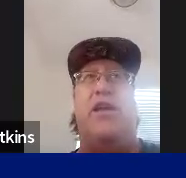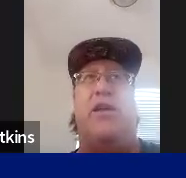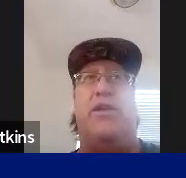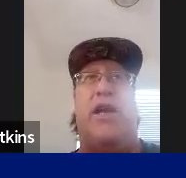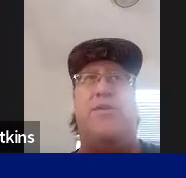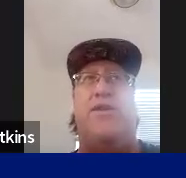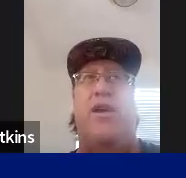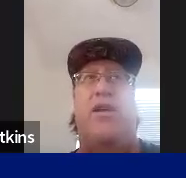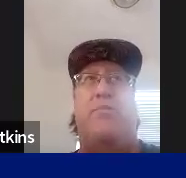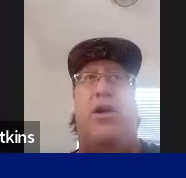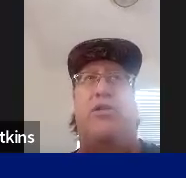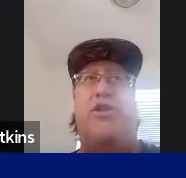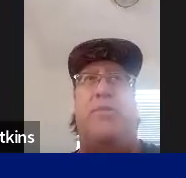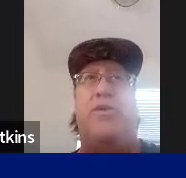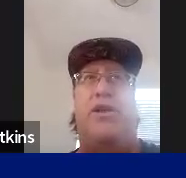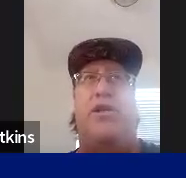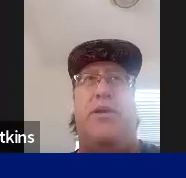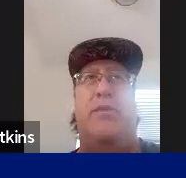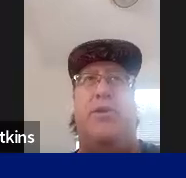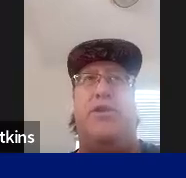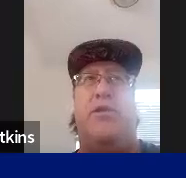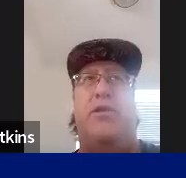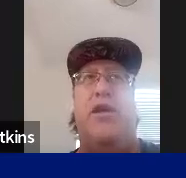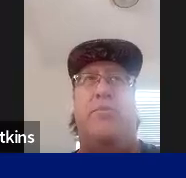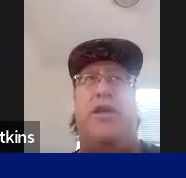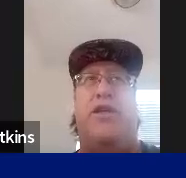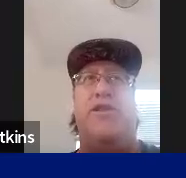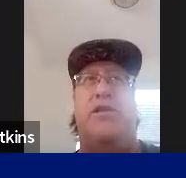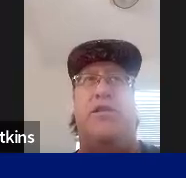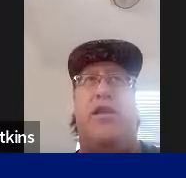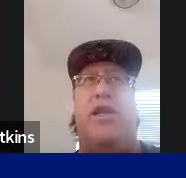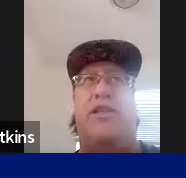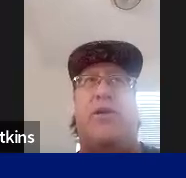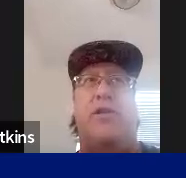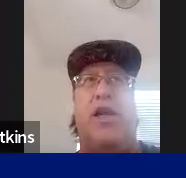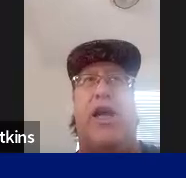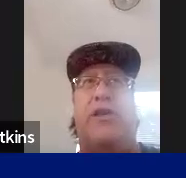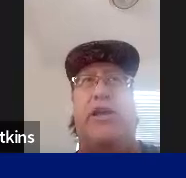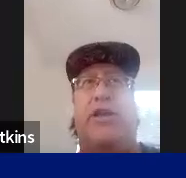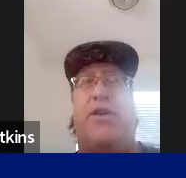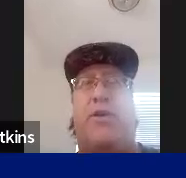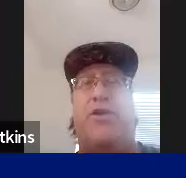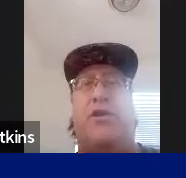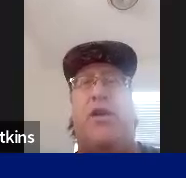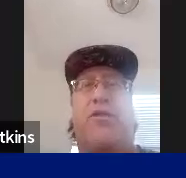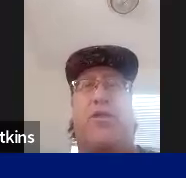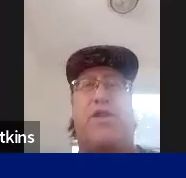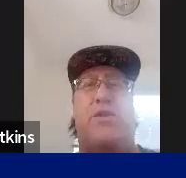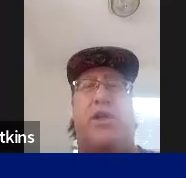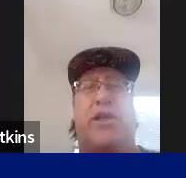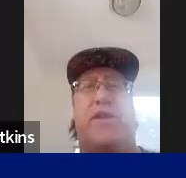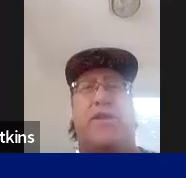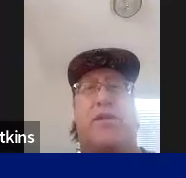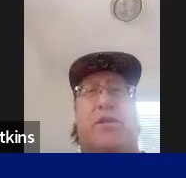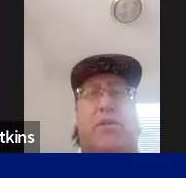just kind of like what types of partnerships would there be able to be considered down the line or in the future for